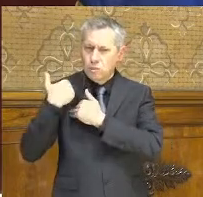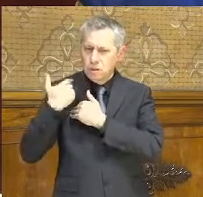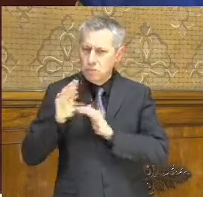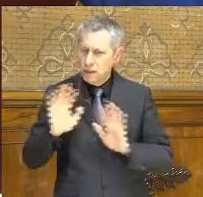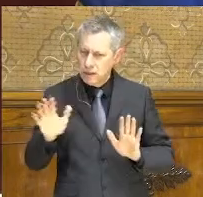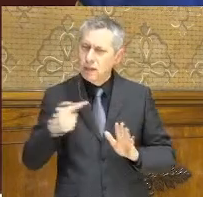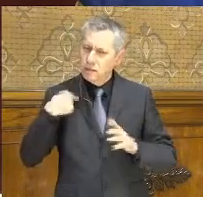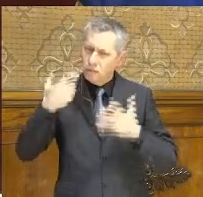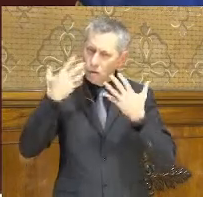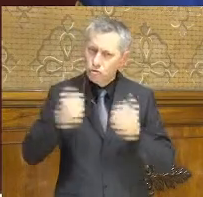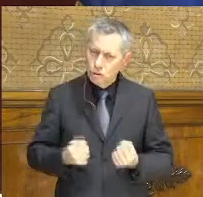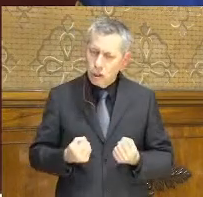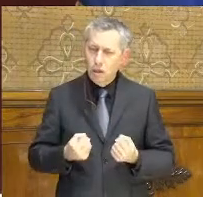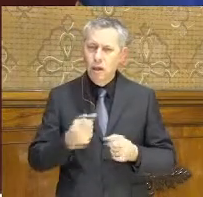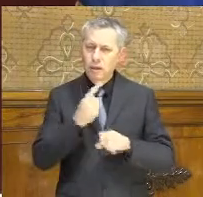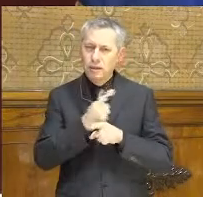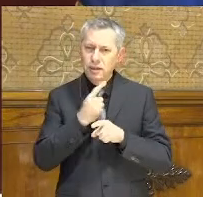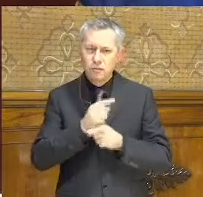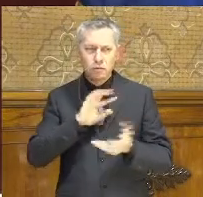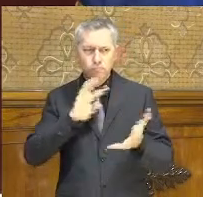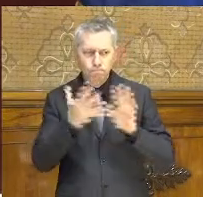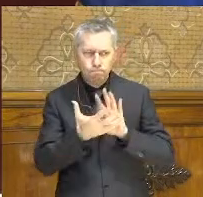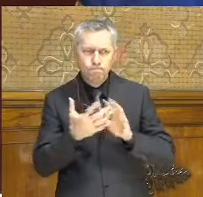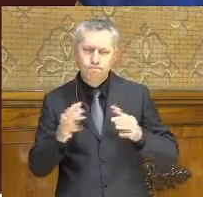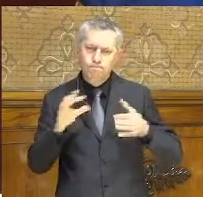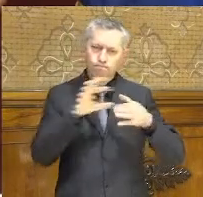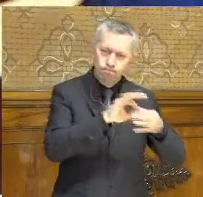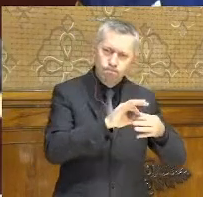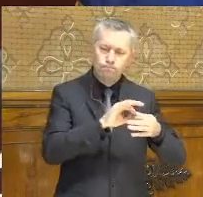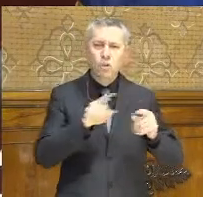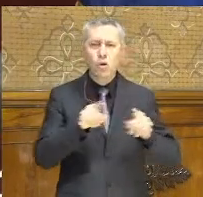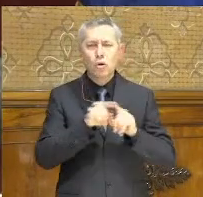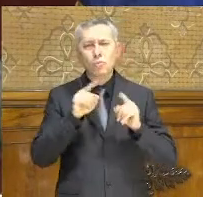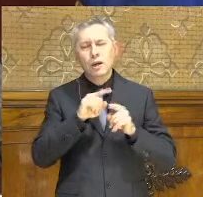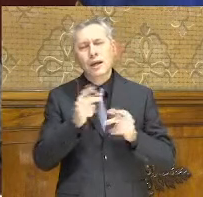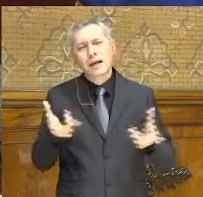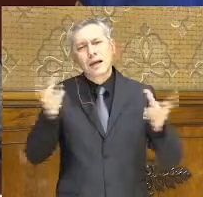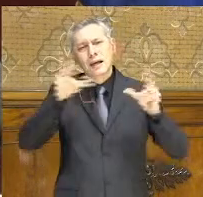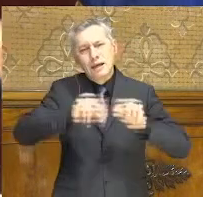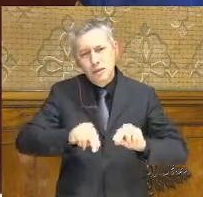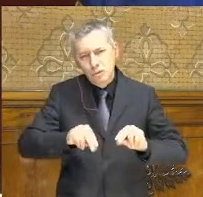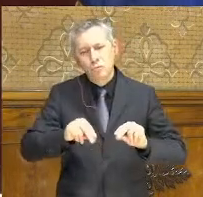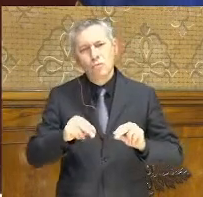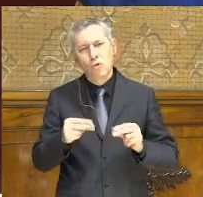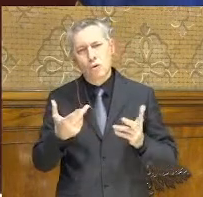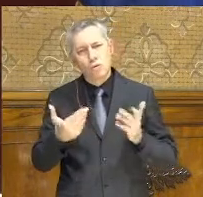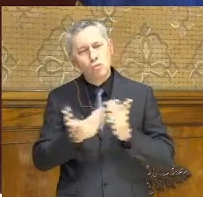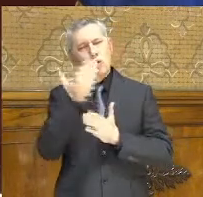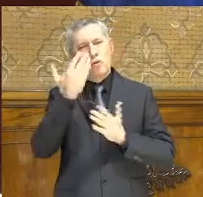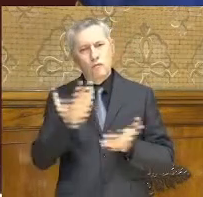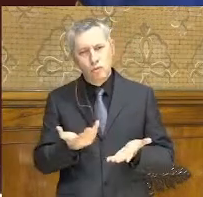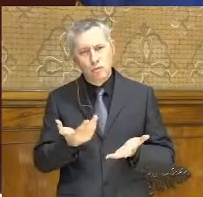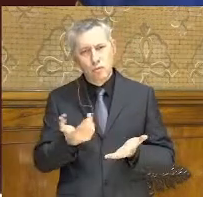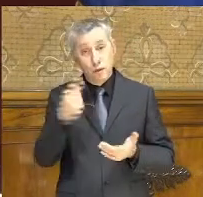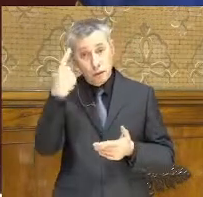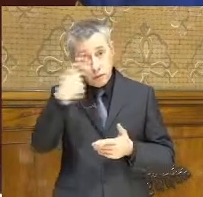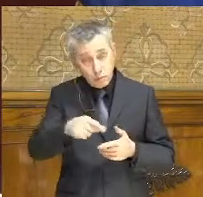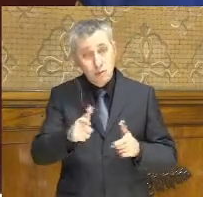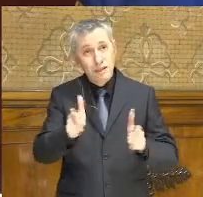a kind of resuscitation. And I think that this is one of the most brilliant